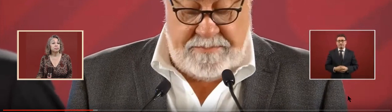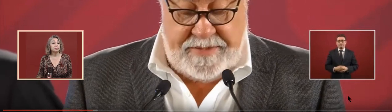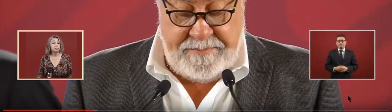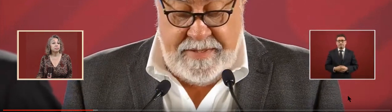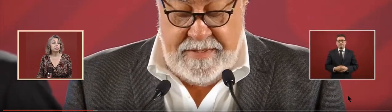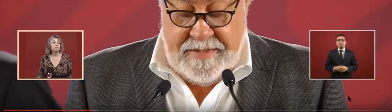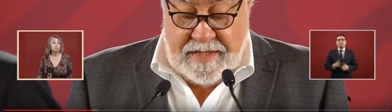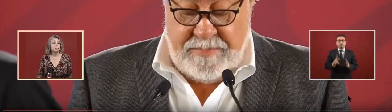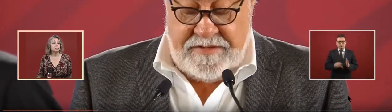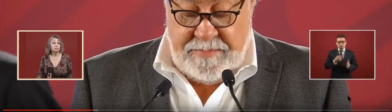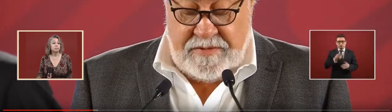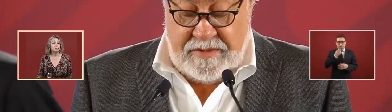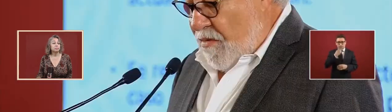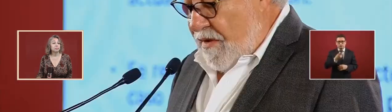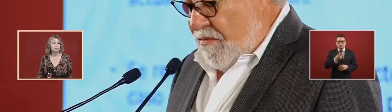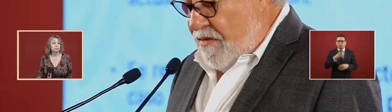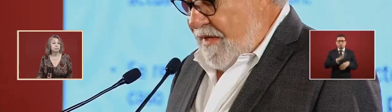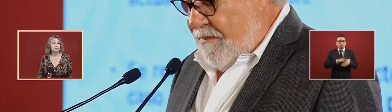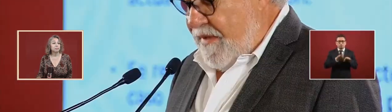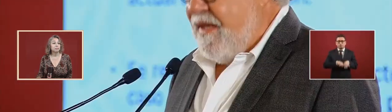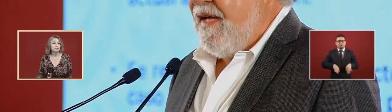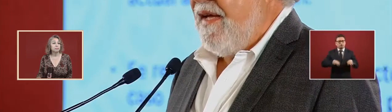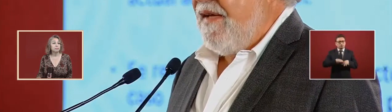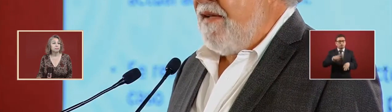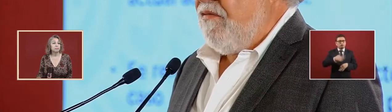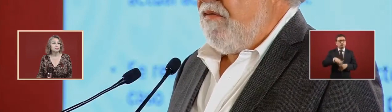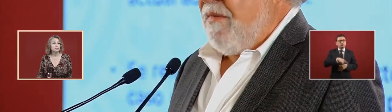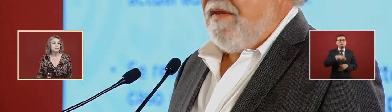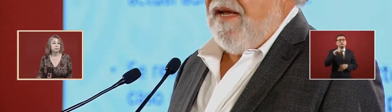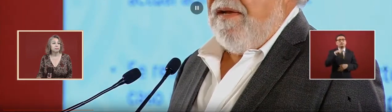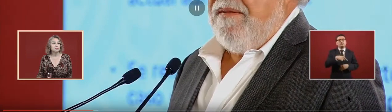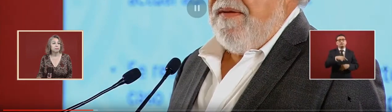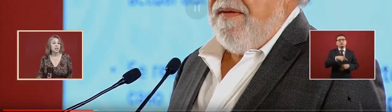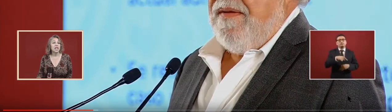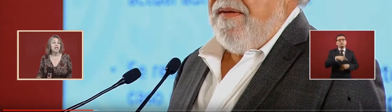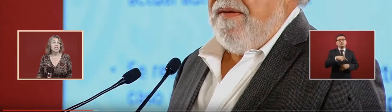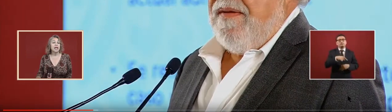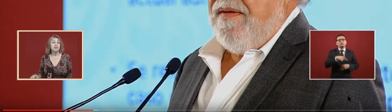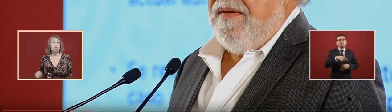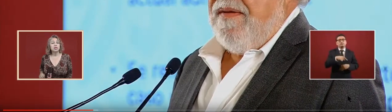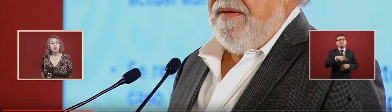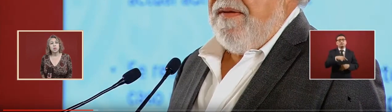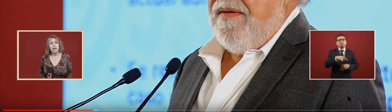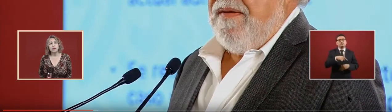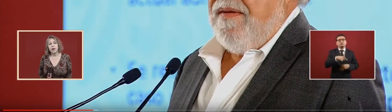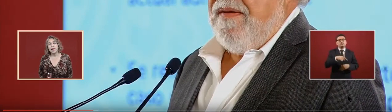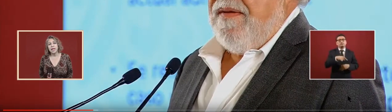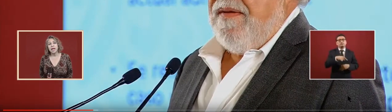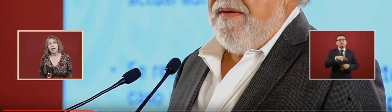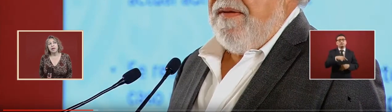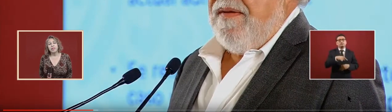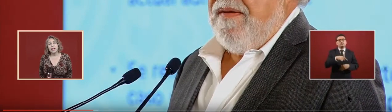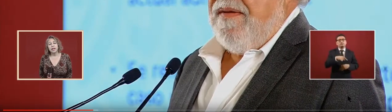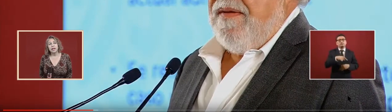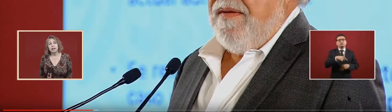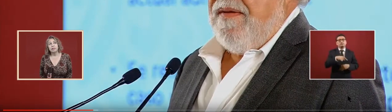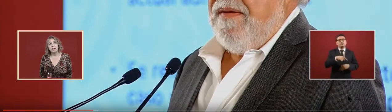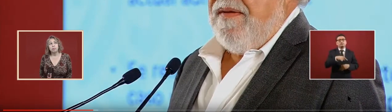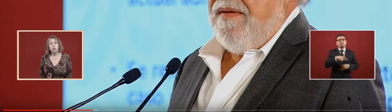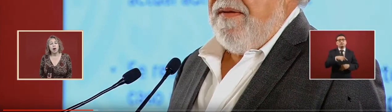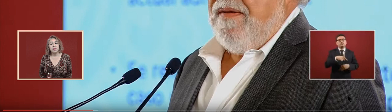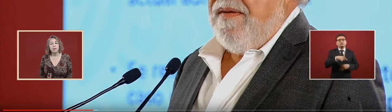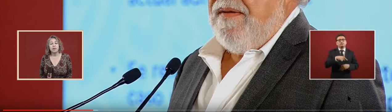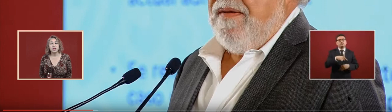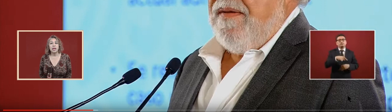Reiterando siempre que el principio rector de búsqueda en vida es el fundamental. And they're also reiterating that